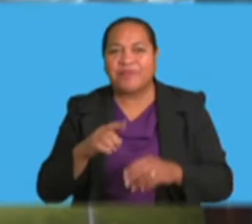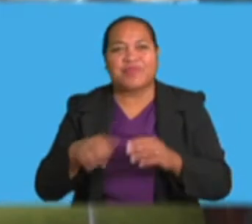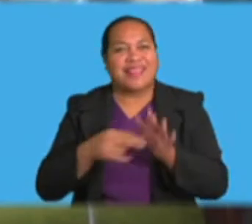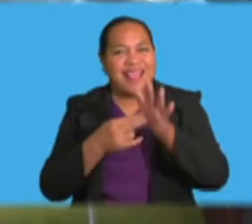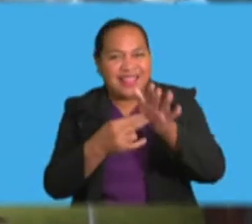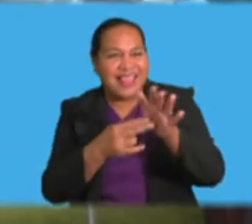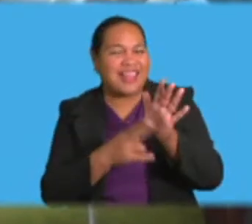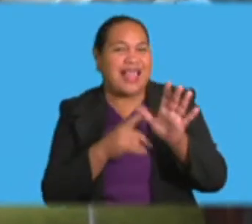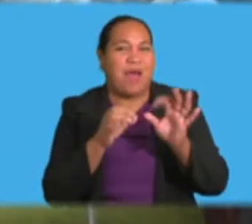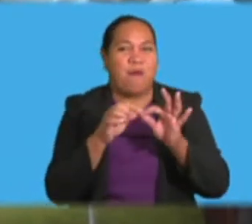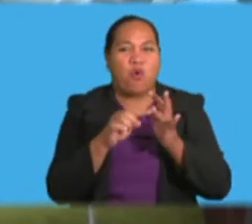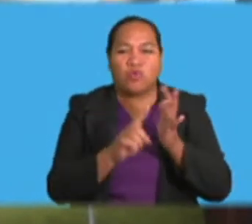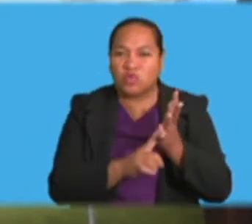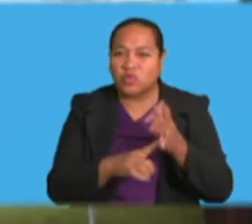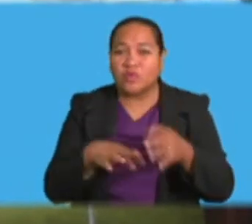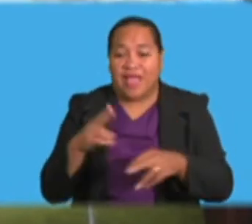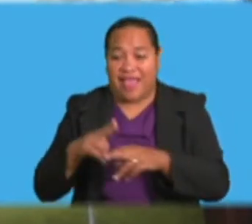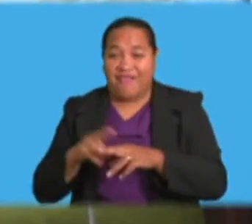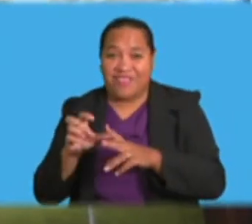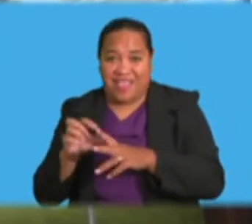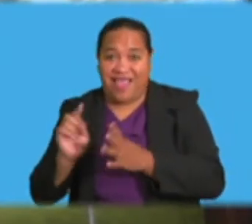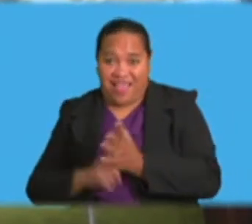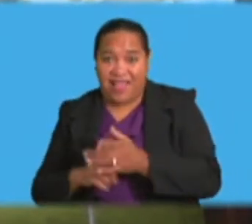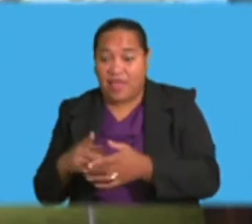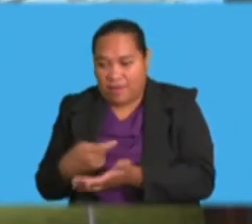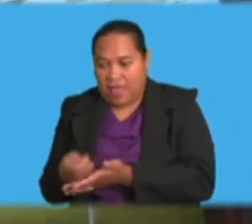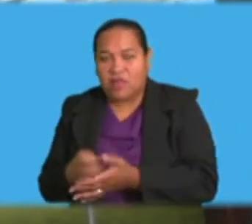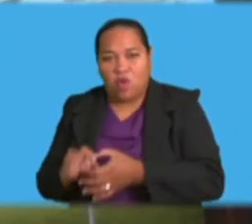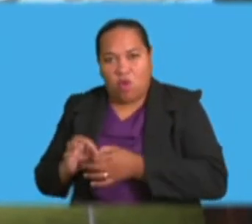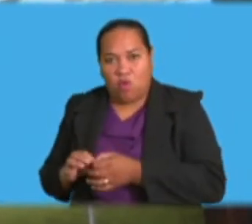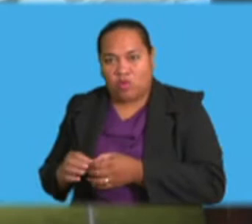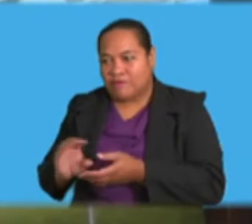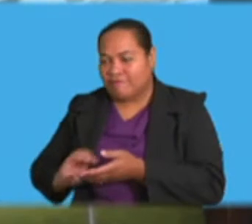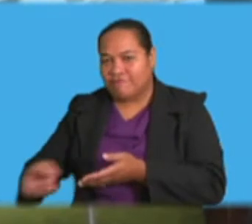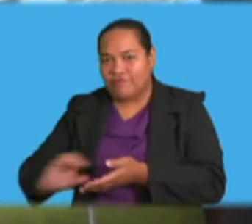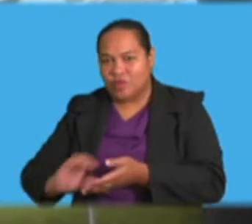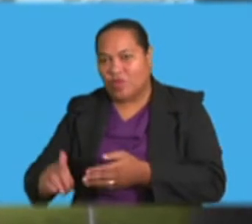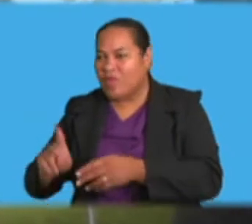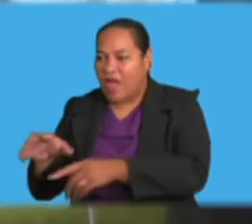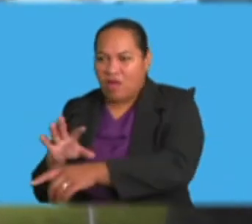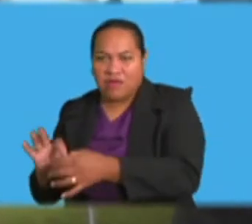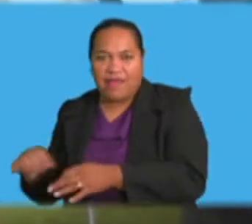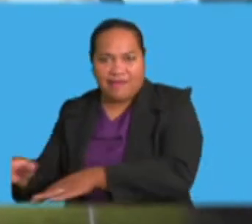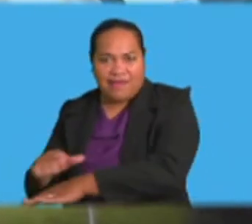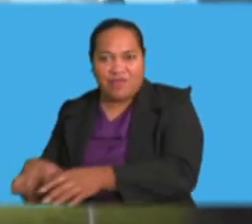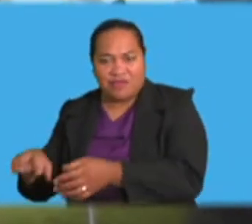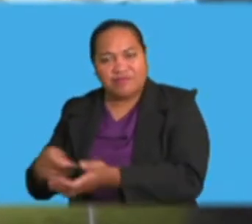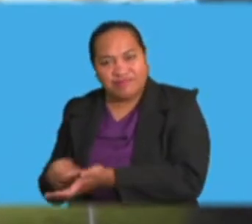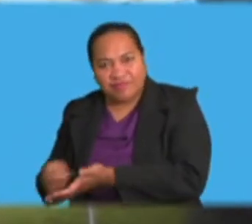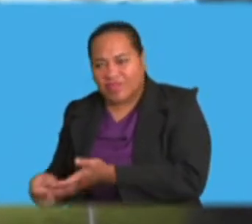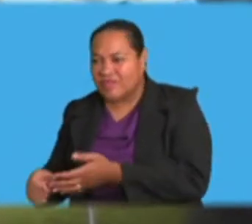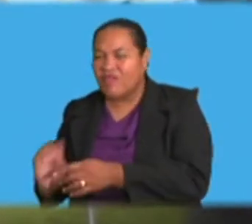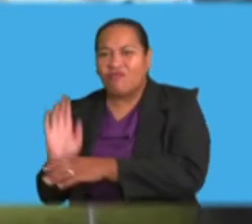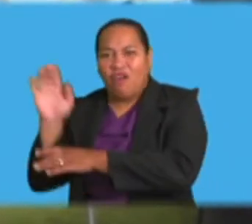Nambo. Whilst FPL pays these levies to the FBCs and the FBTs, the trusts and the forest-based